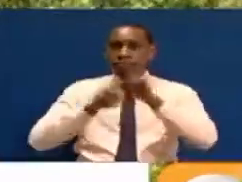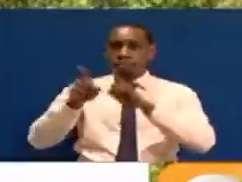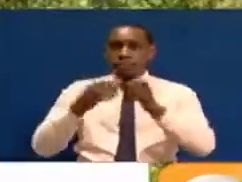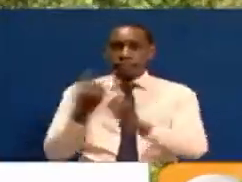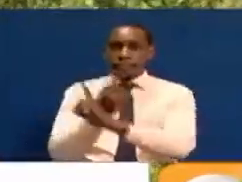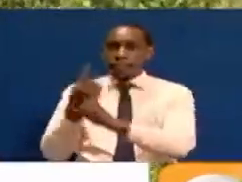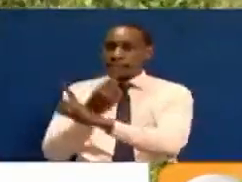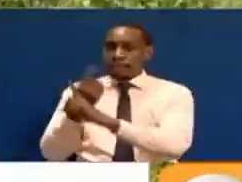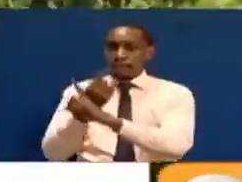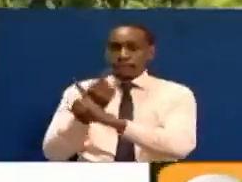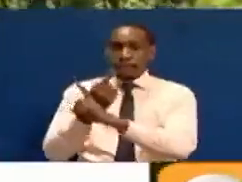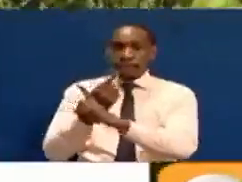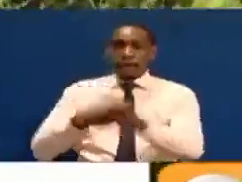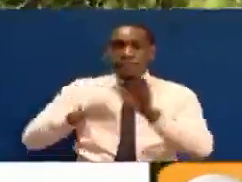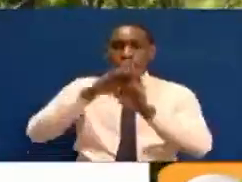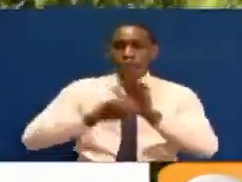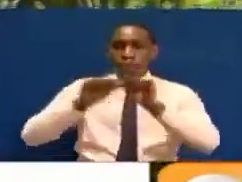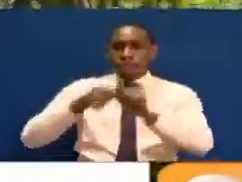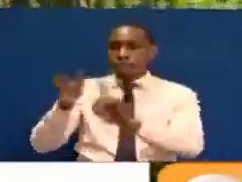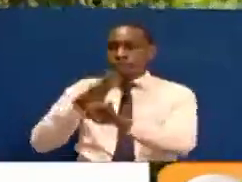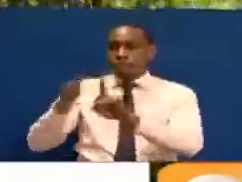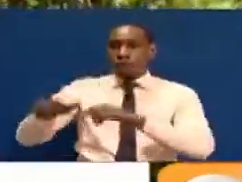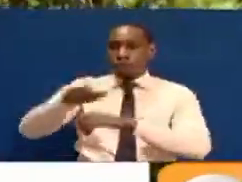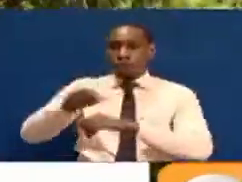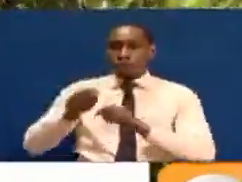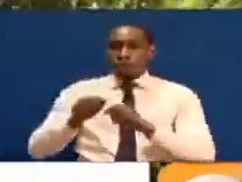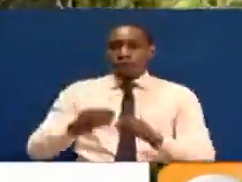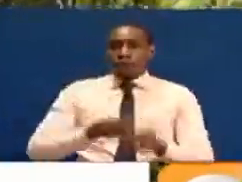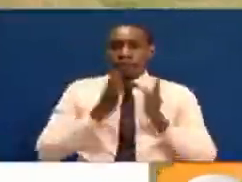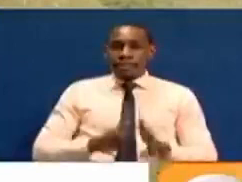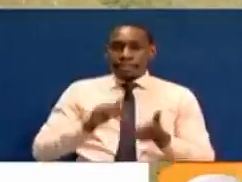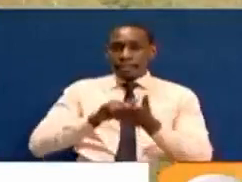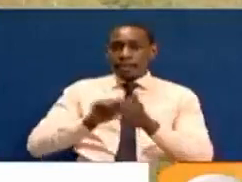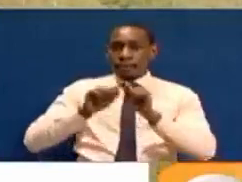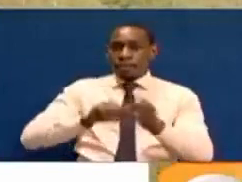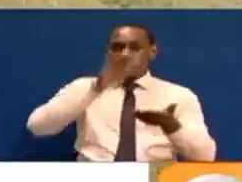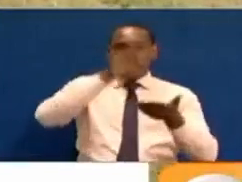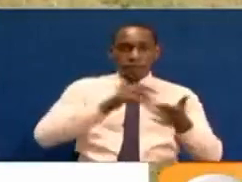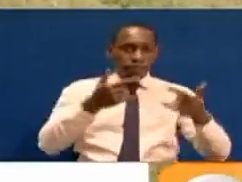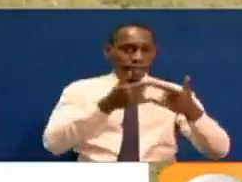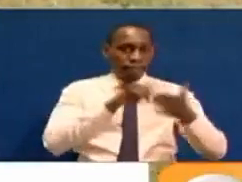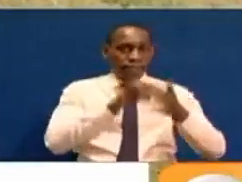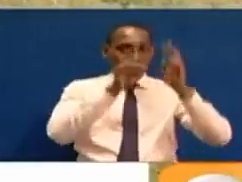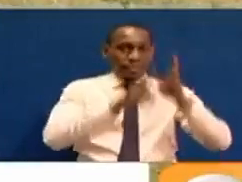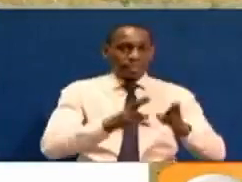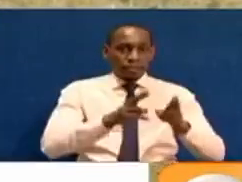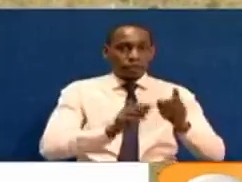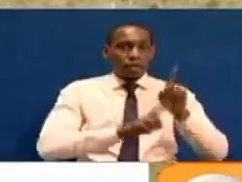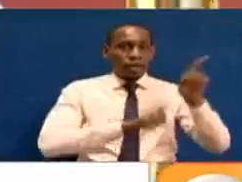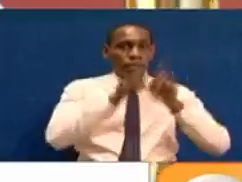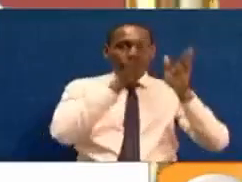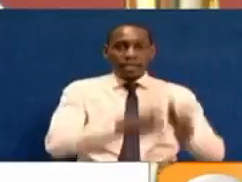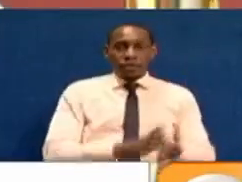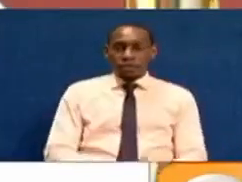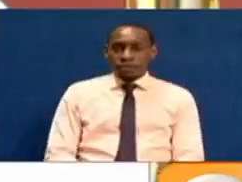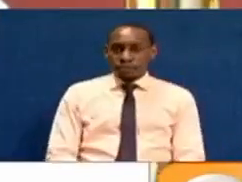drives, and deep sea diving packages to attract local tourists. This, they say, will subsidize the gap left by international tourists.